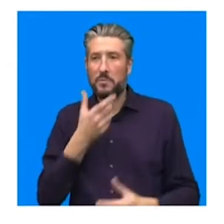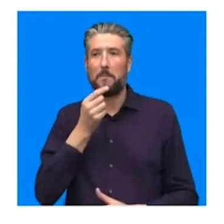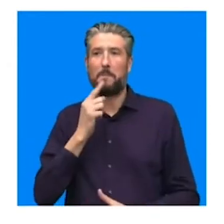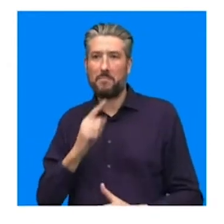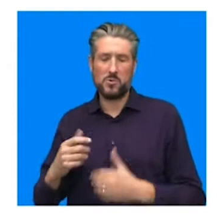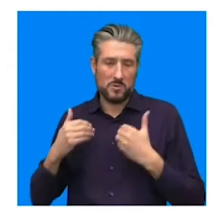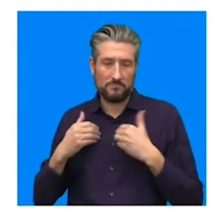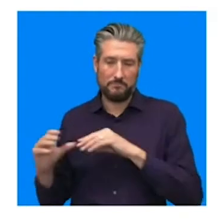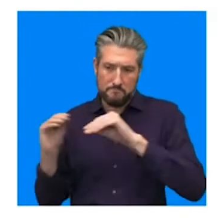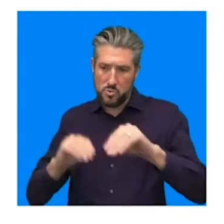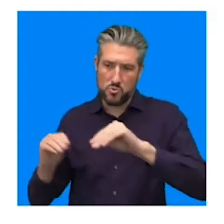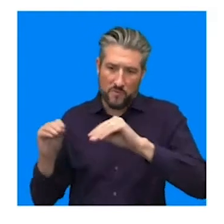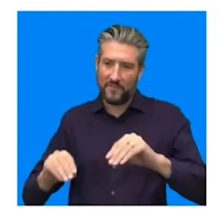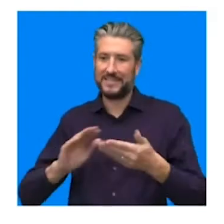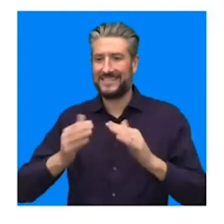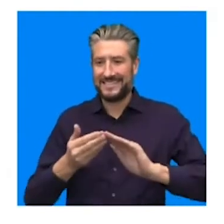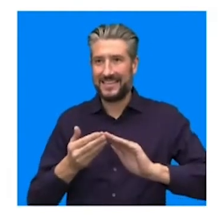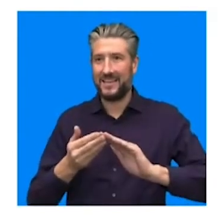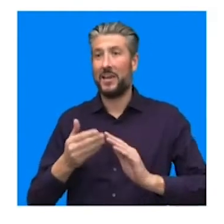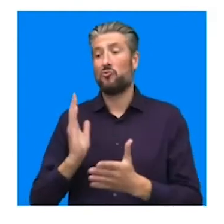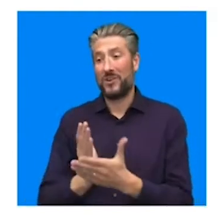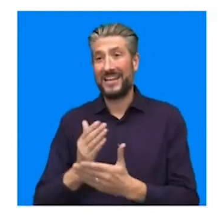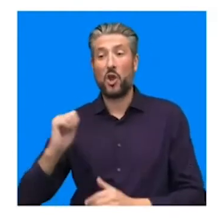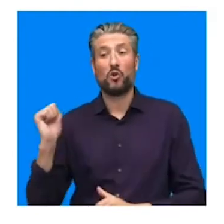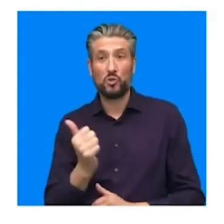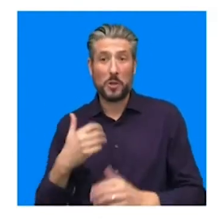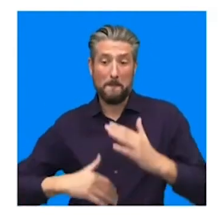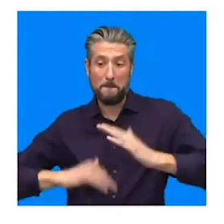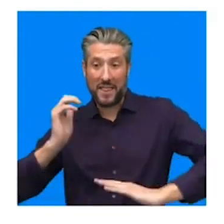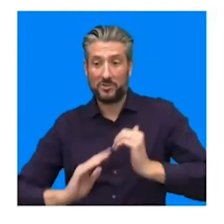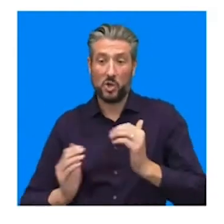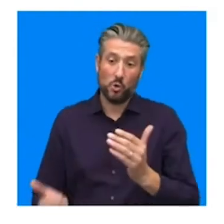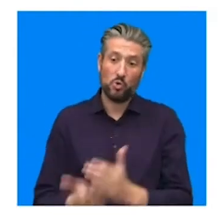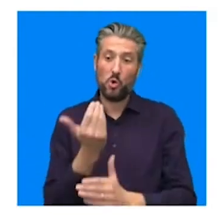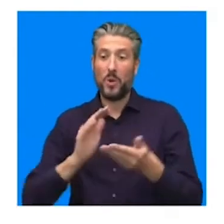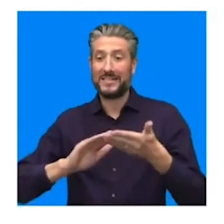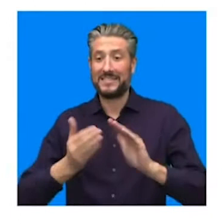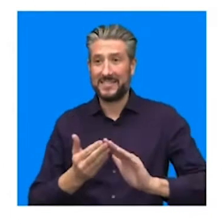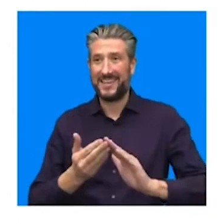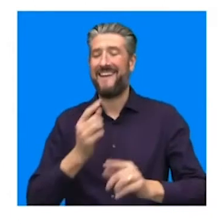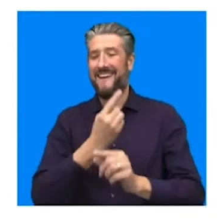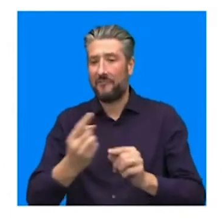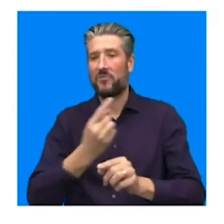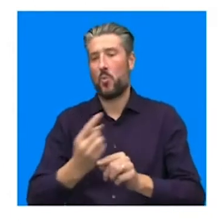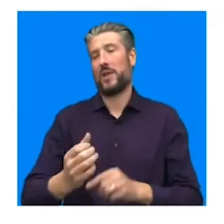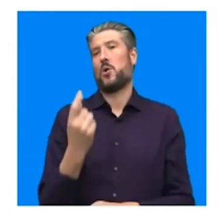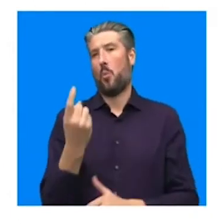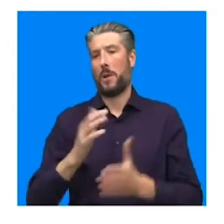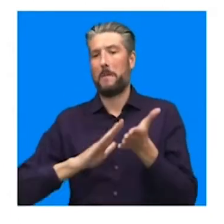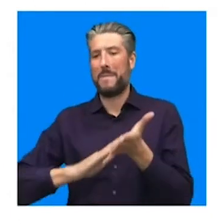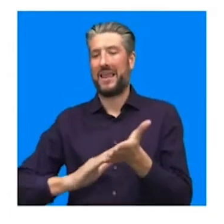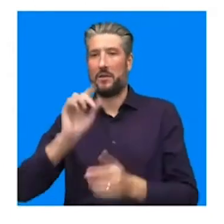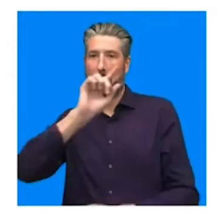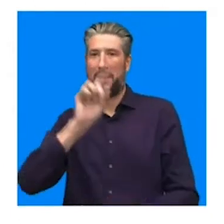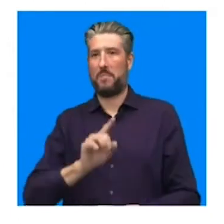a new city of 1 million people every week. And so this really is where the planet is headed,